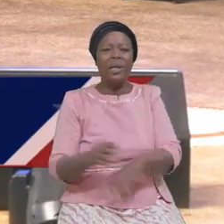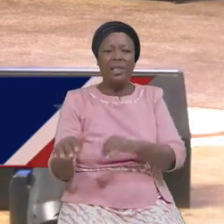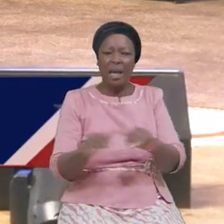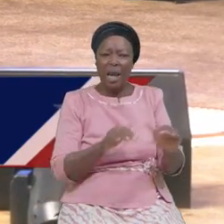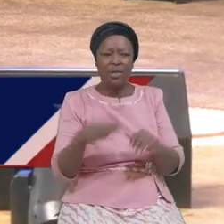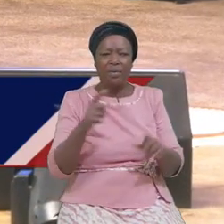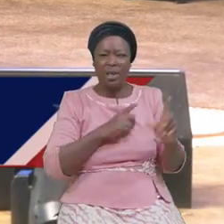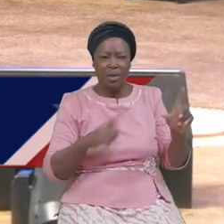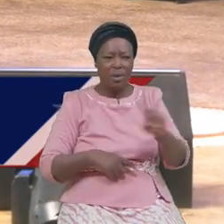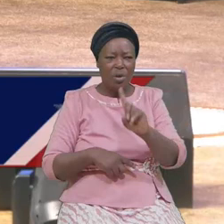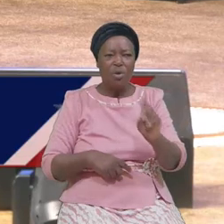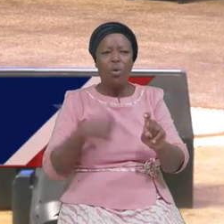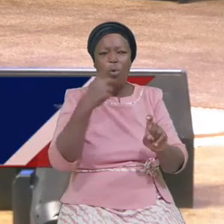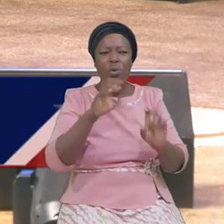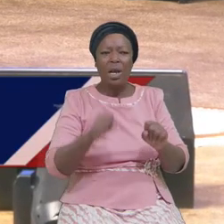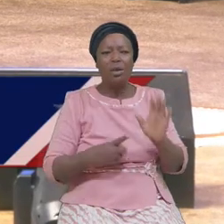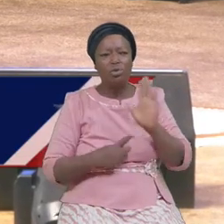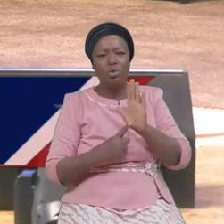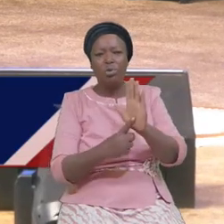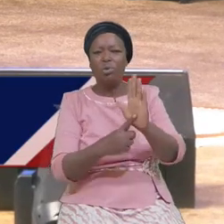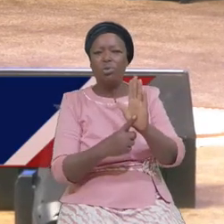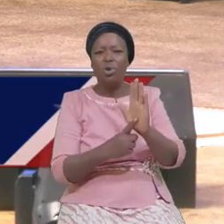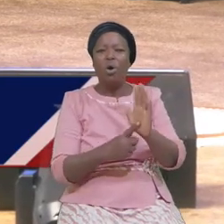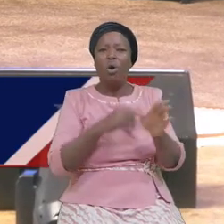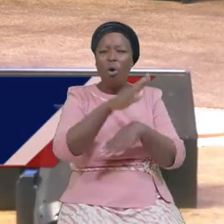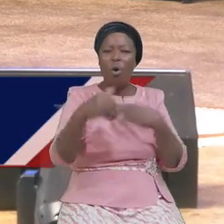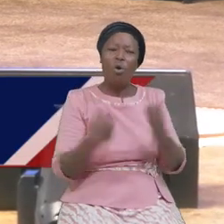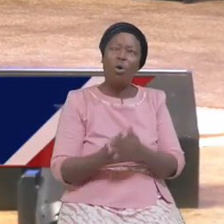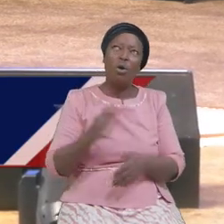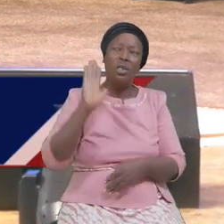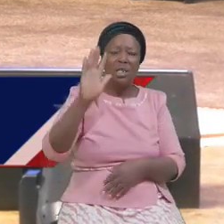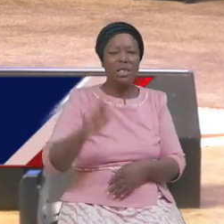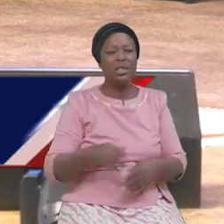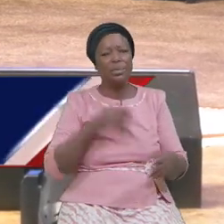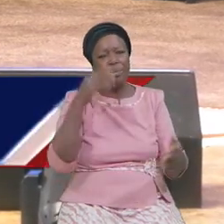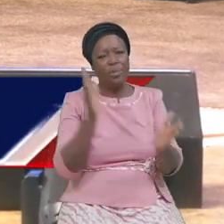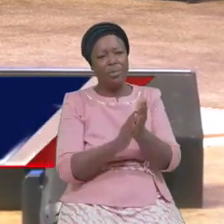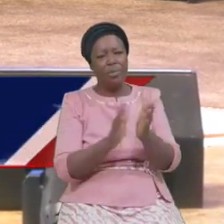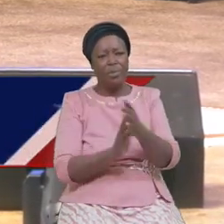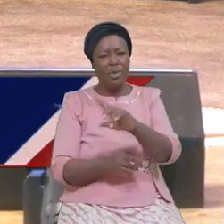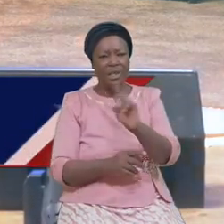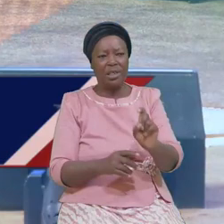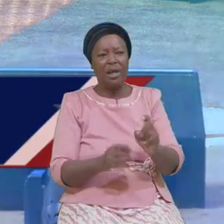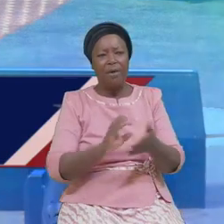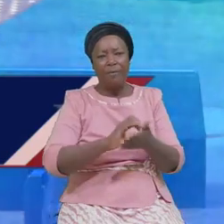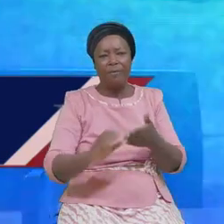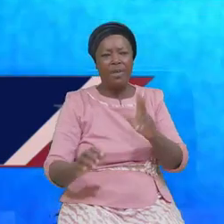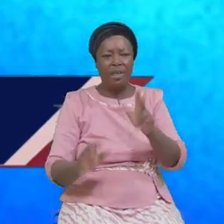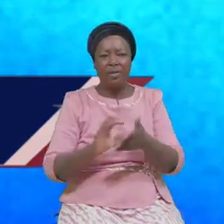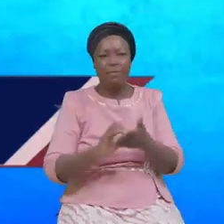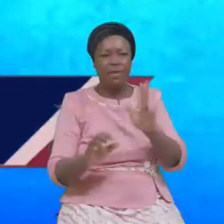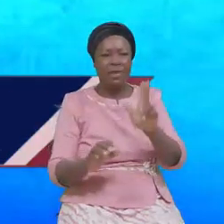of the Lord? Who can show forth all his praise? Verse 3, in verse